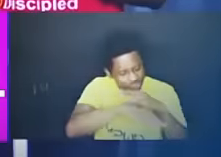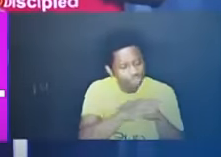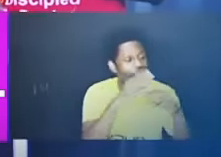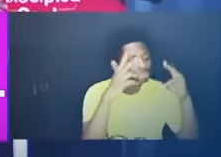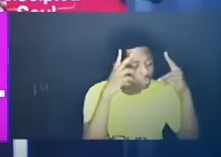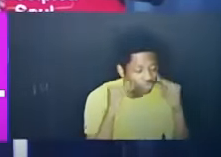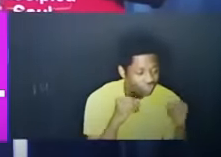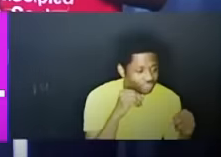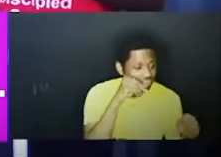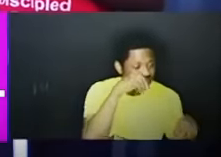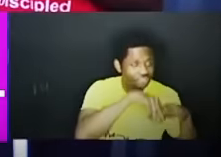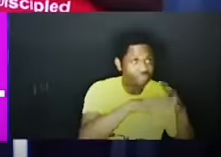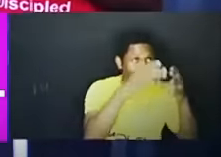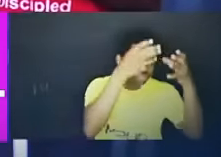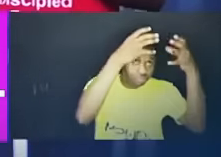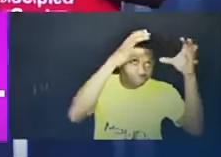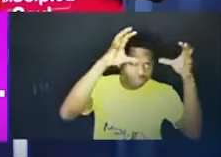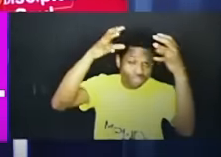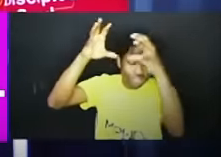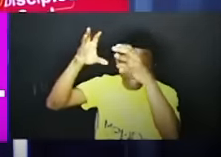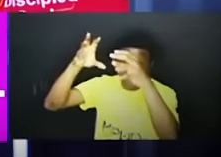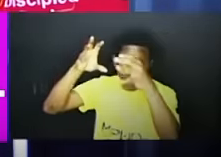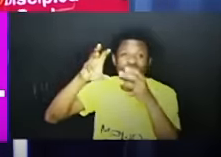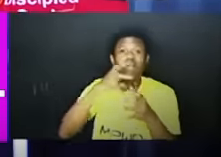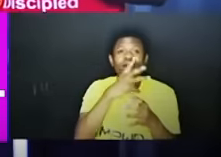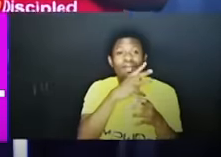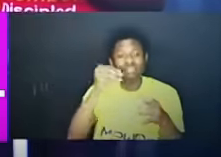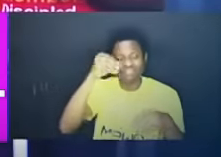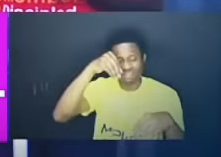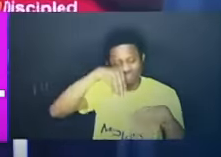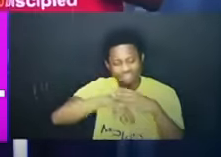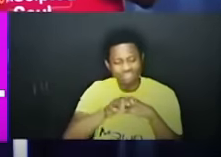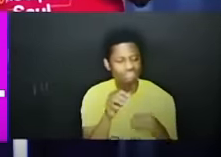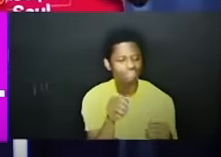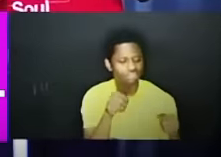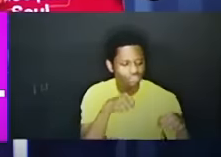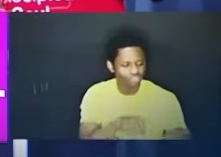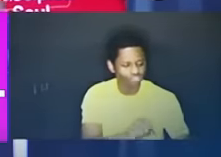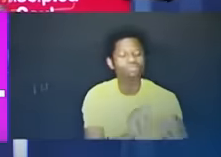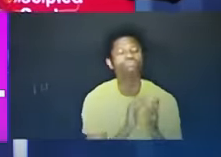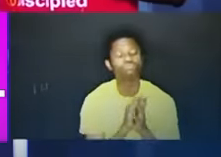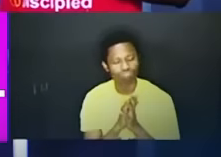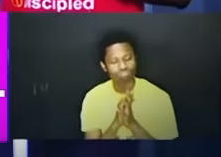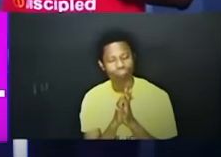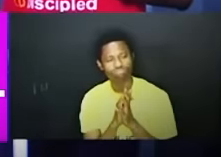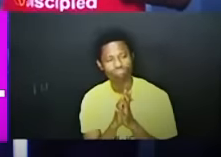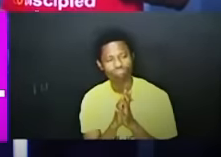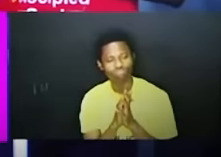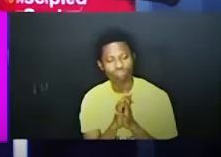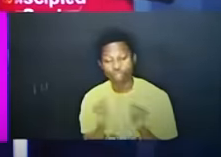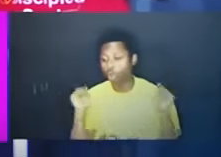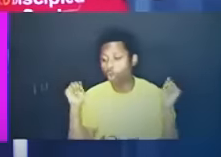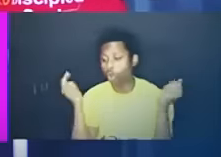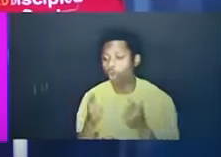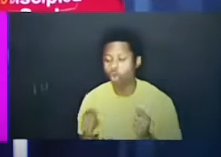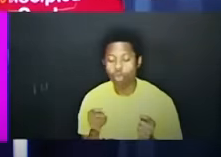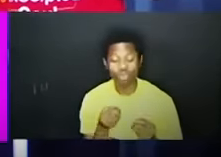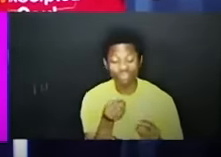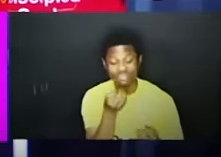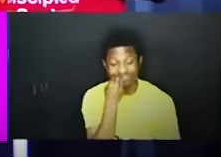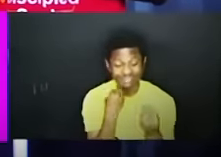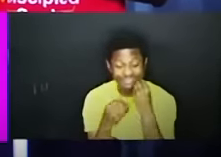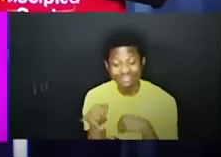you mumie no ne se na wo bowoni na esu to Moses so mununkum ne eponumu. They all ate the same spiritual